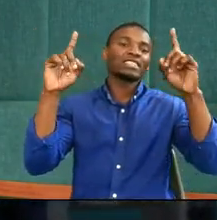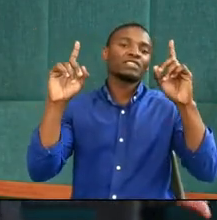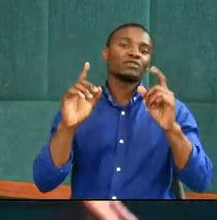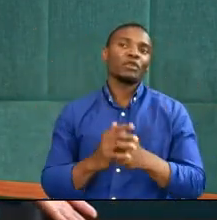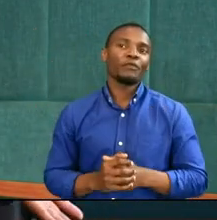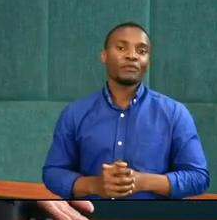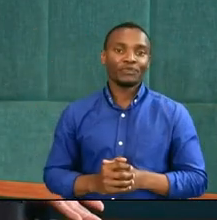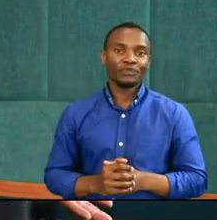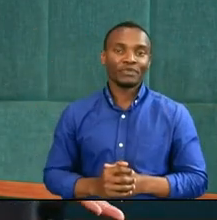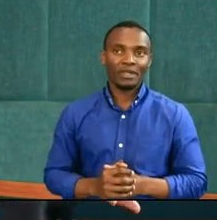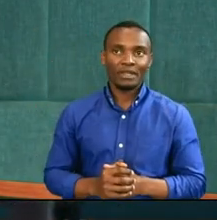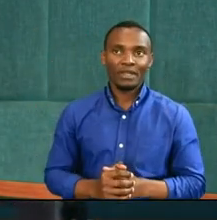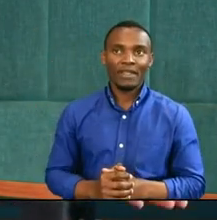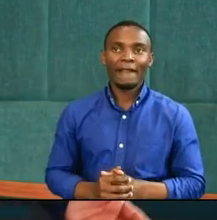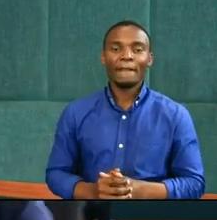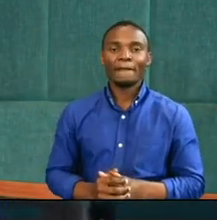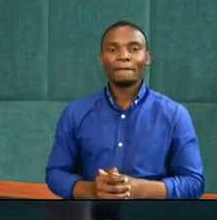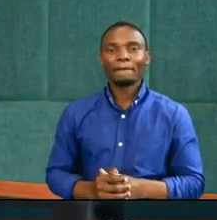You get it?